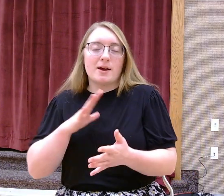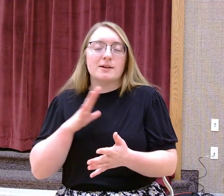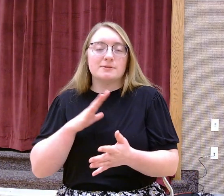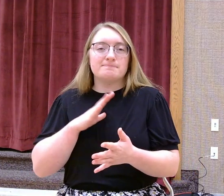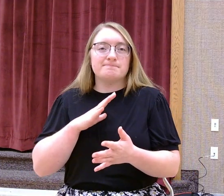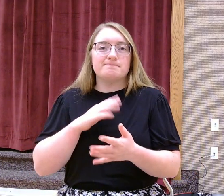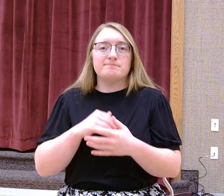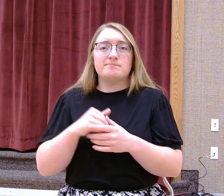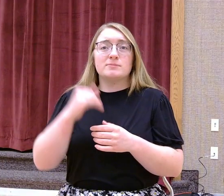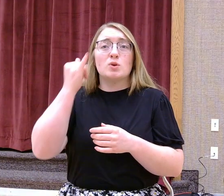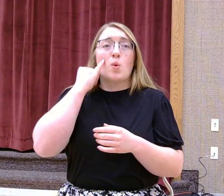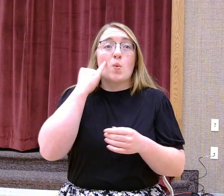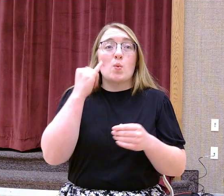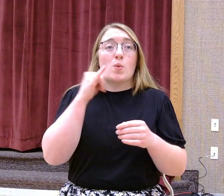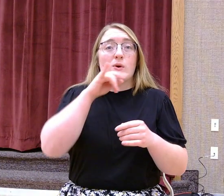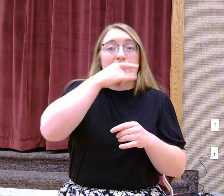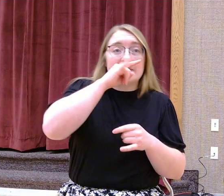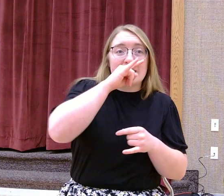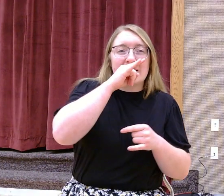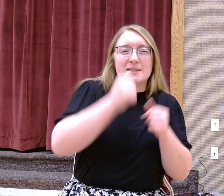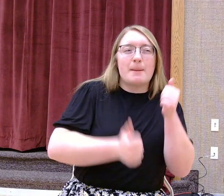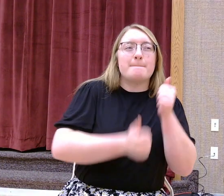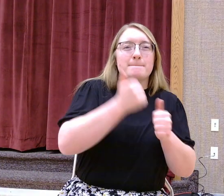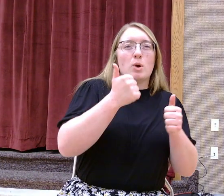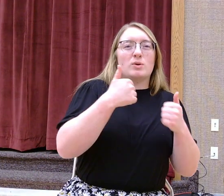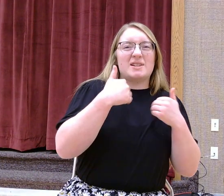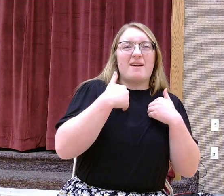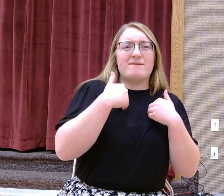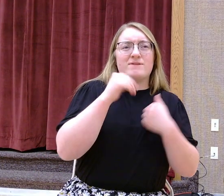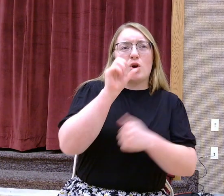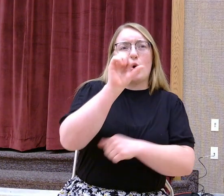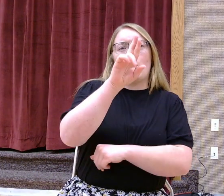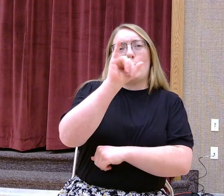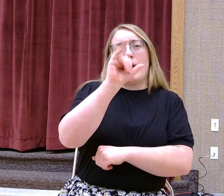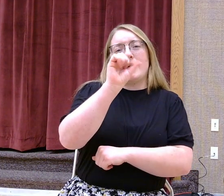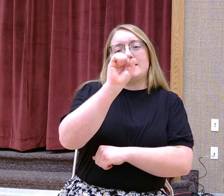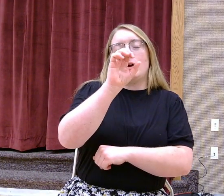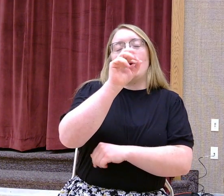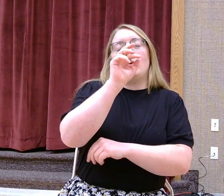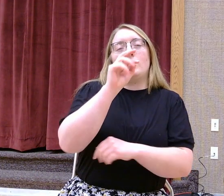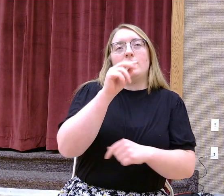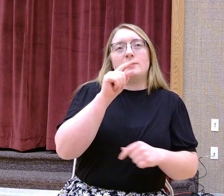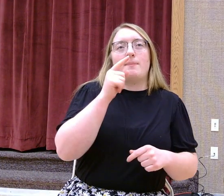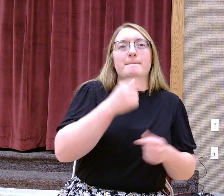arrest, whereas adults are more of a cardiac arrest. So in kids, it's a breathing issue.